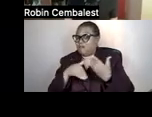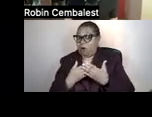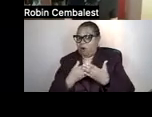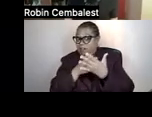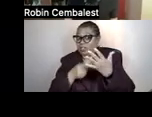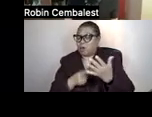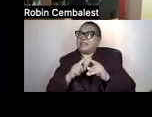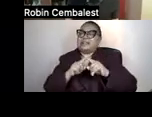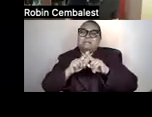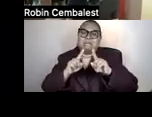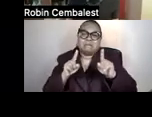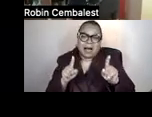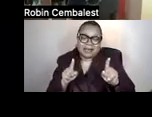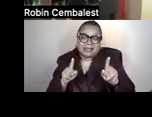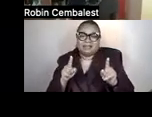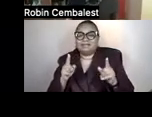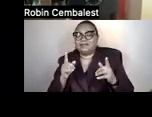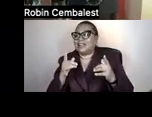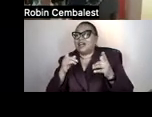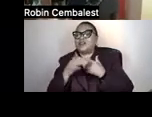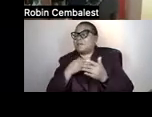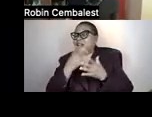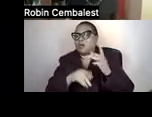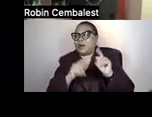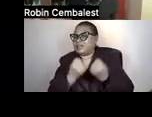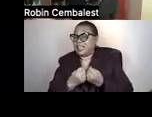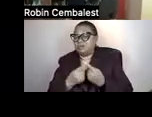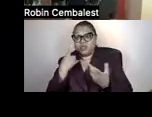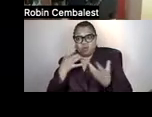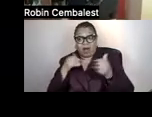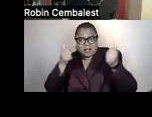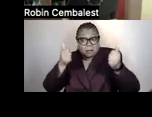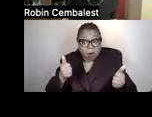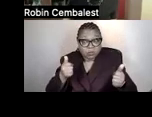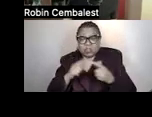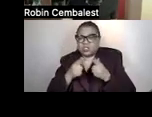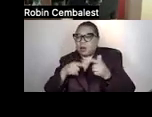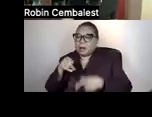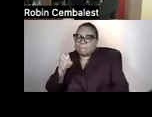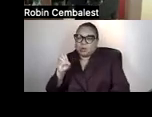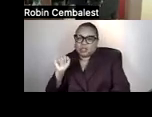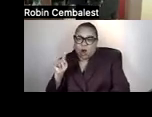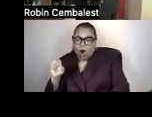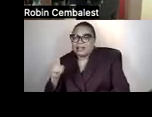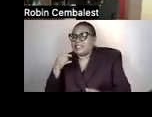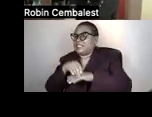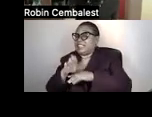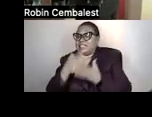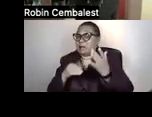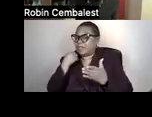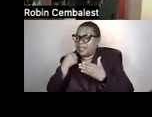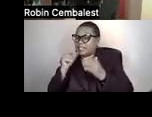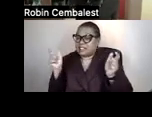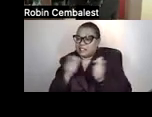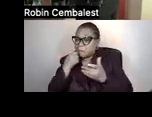But no matter what team you're on, you want to think, do you want a poster? Do you want a postcard? Do you want to send something in the snail mail?